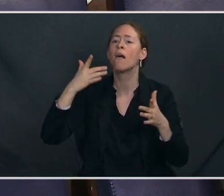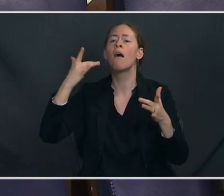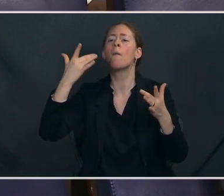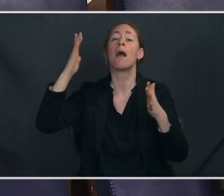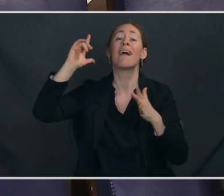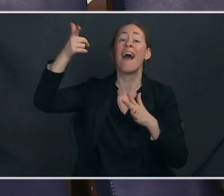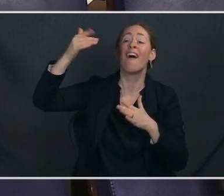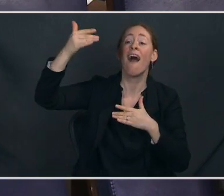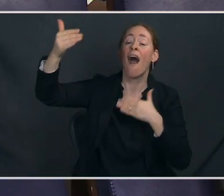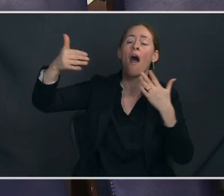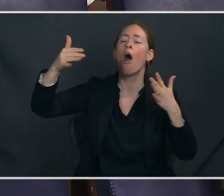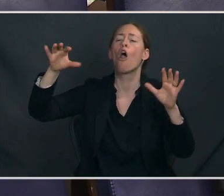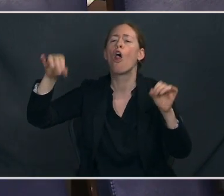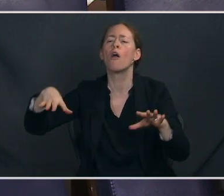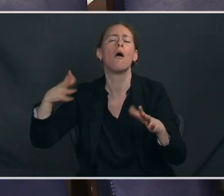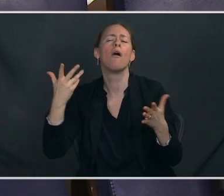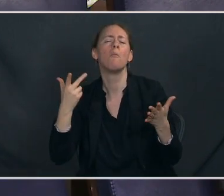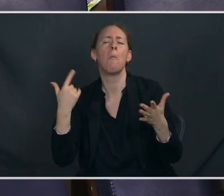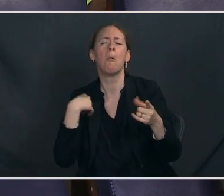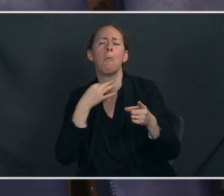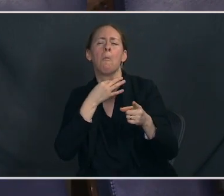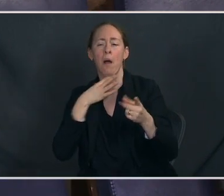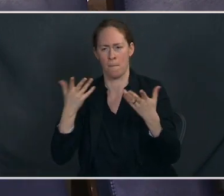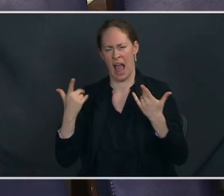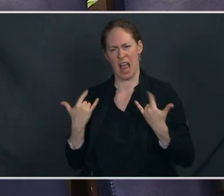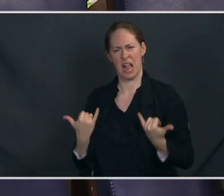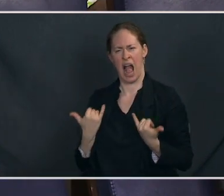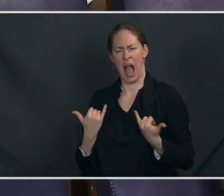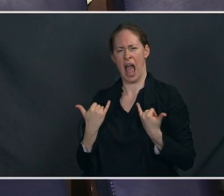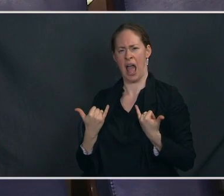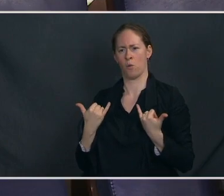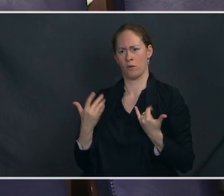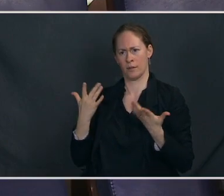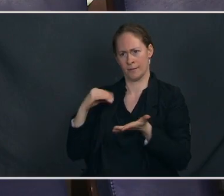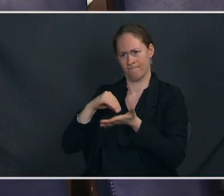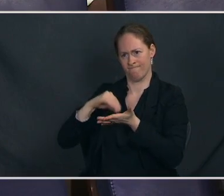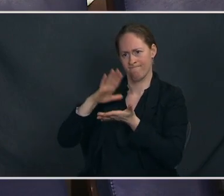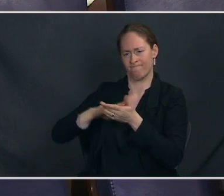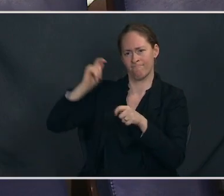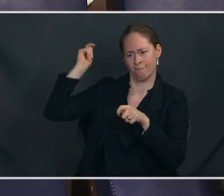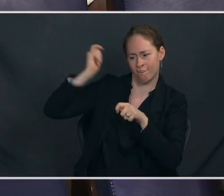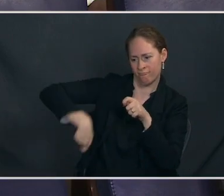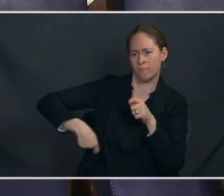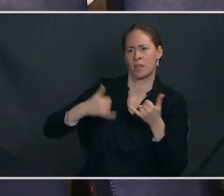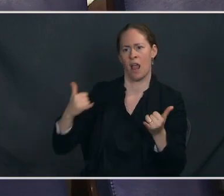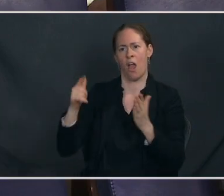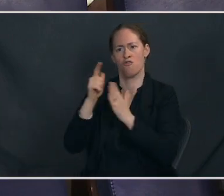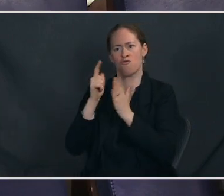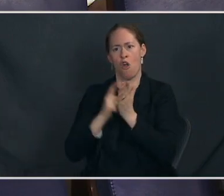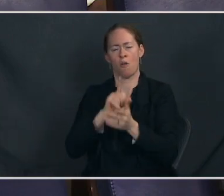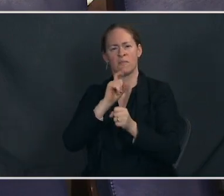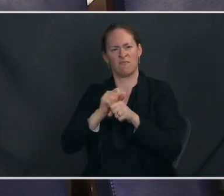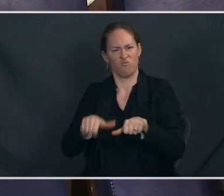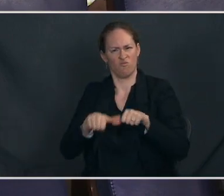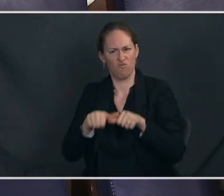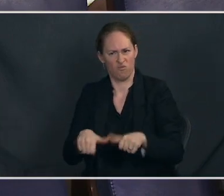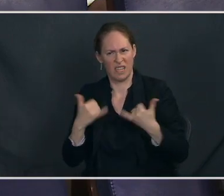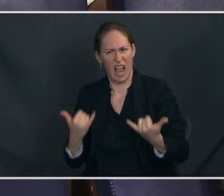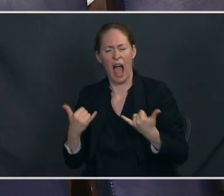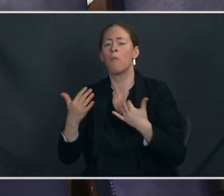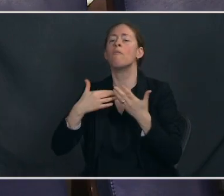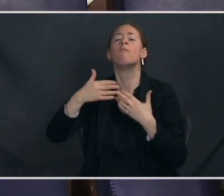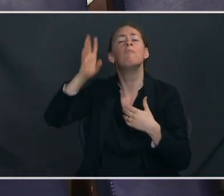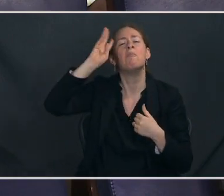you talk about what steps could be taken to codify these, to make them permanent, whether it's private prisons or other measures, so they could not